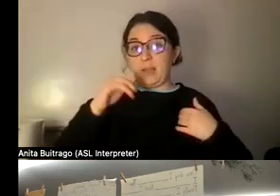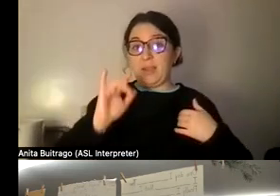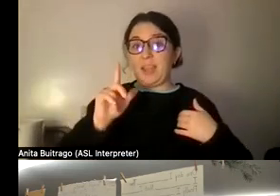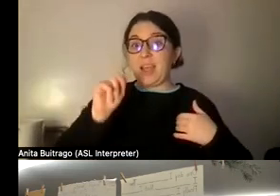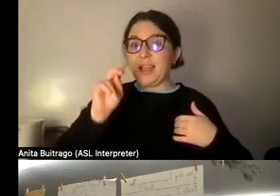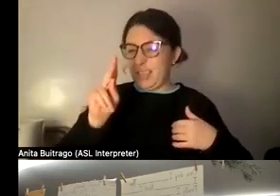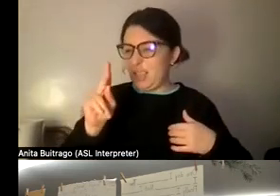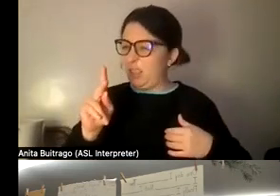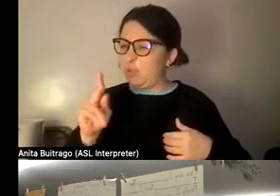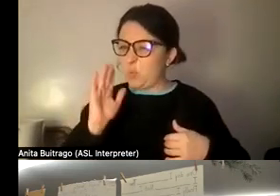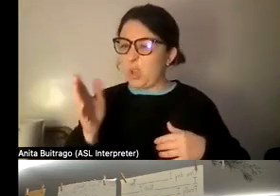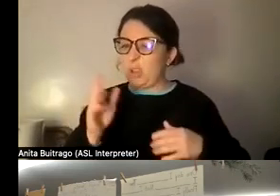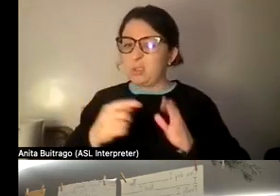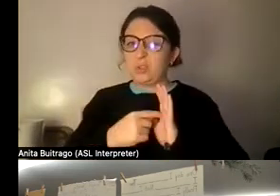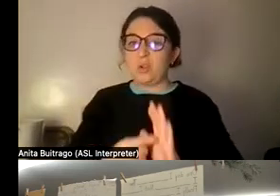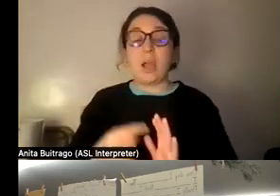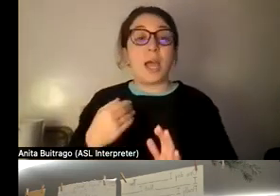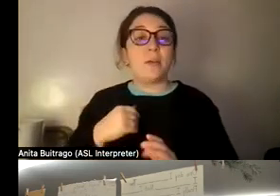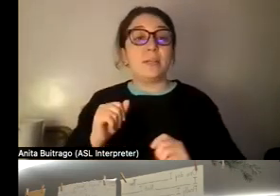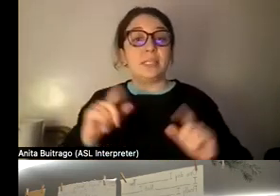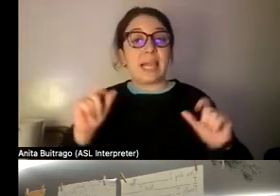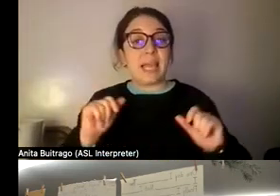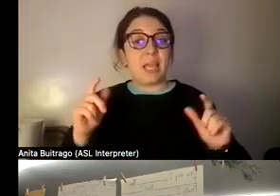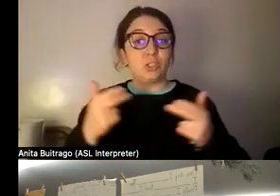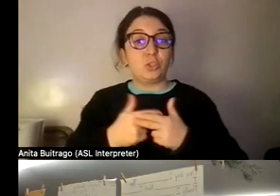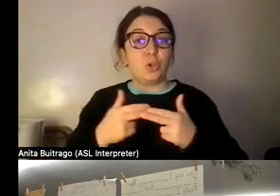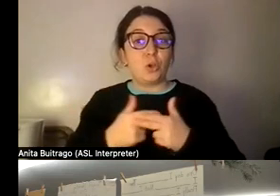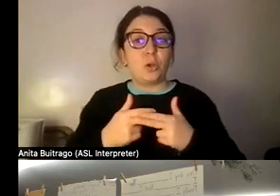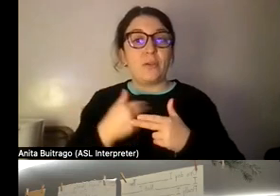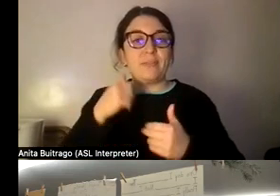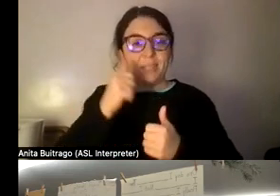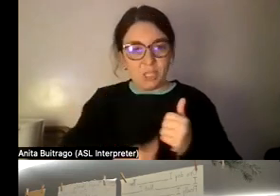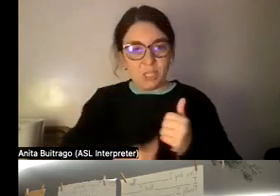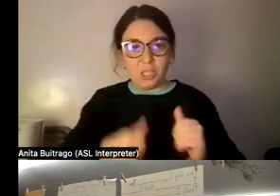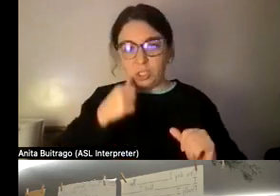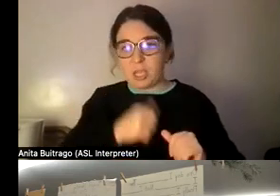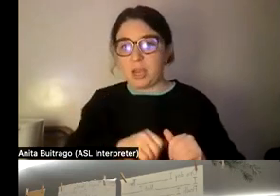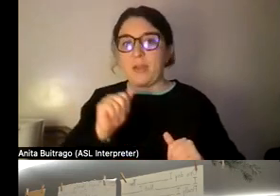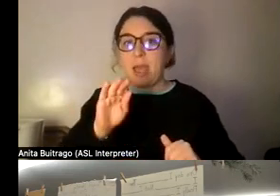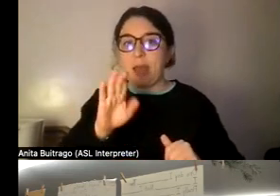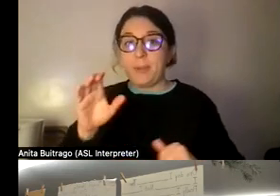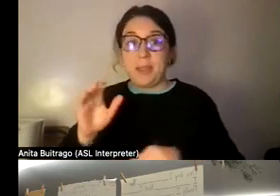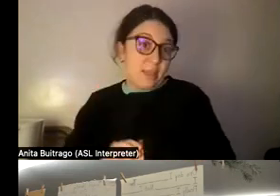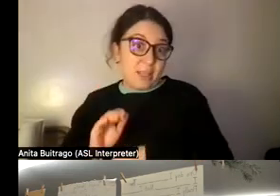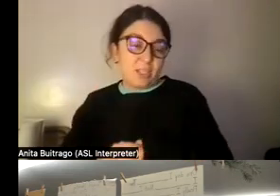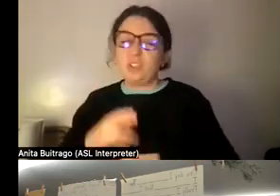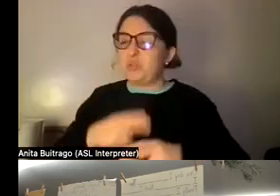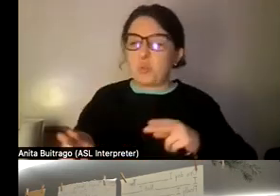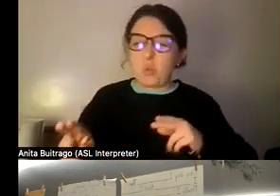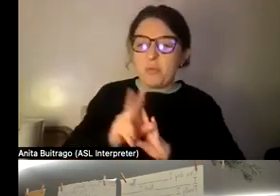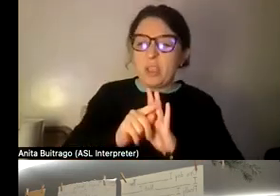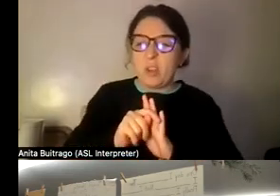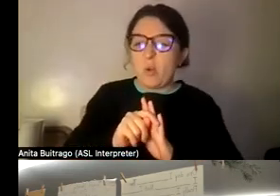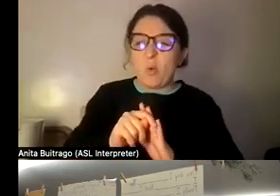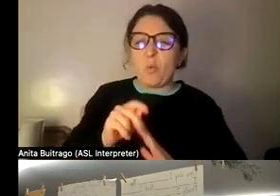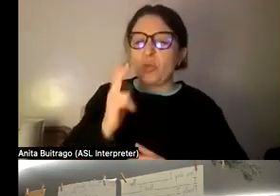that has a slide for each letter of the alphabet in English. And then there's a really short video, like 3 seconds of the sound and the motion